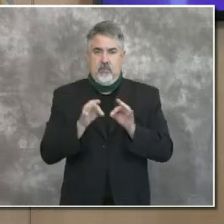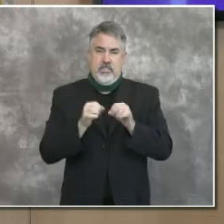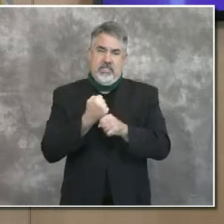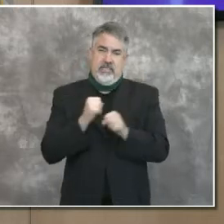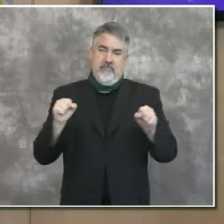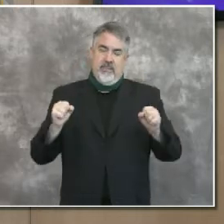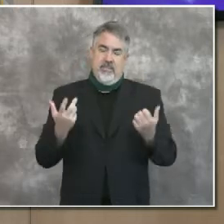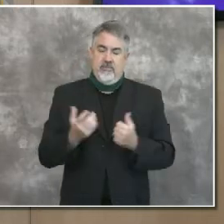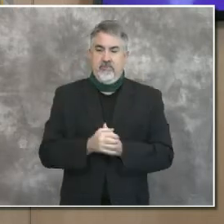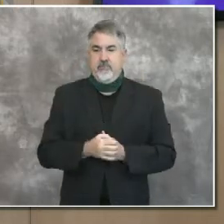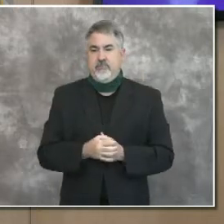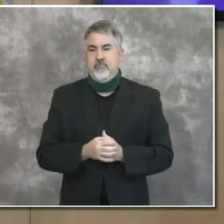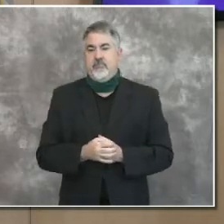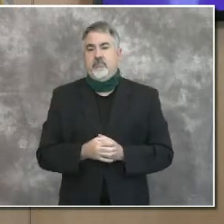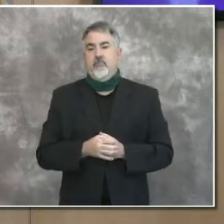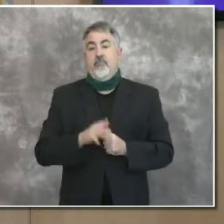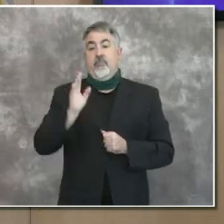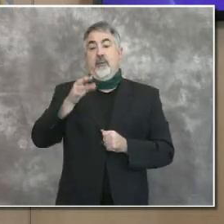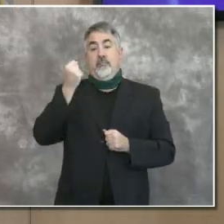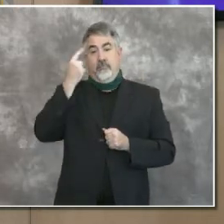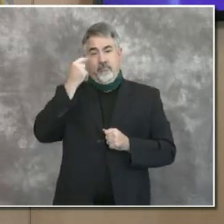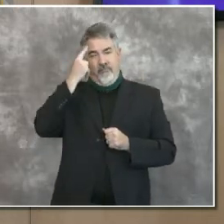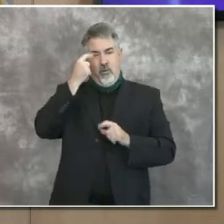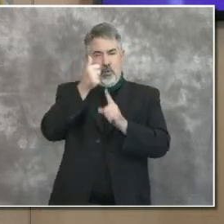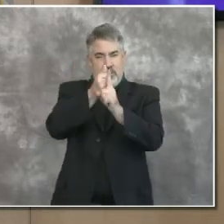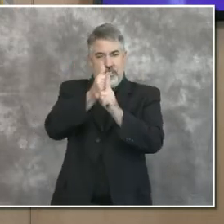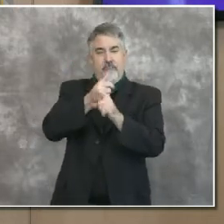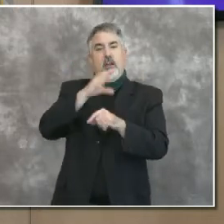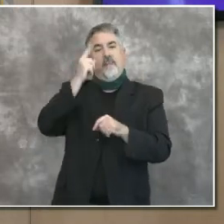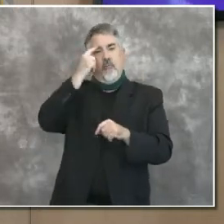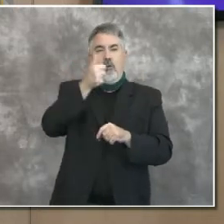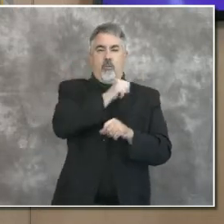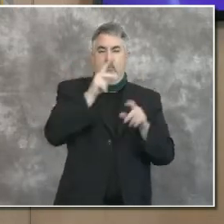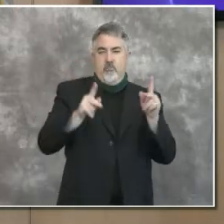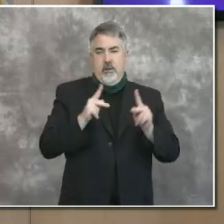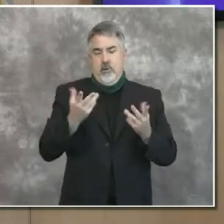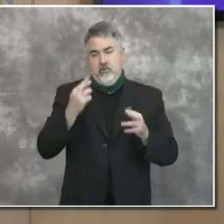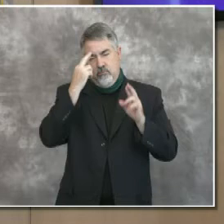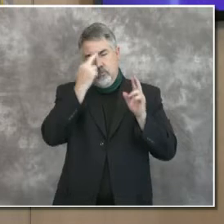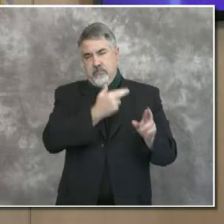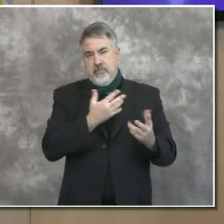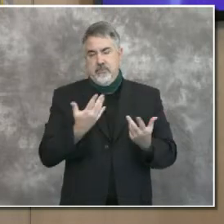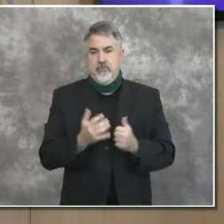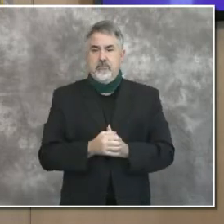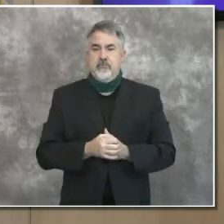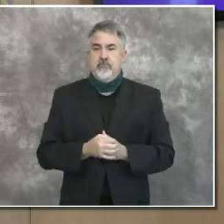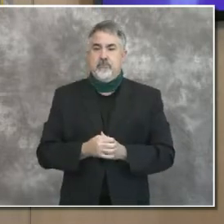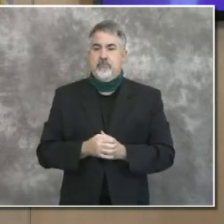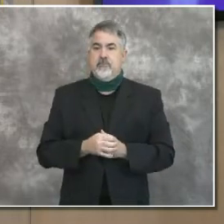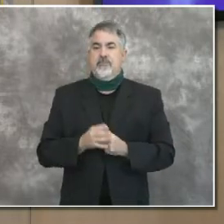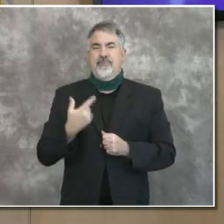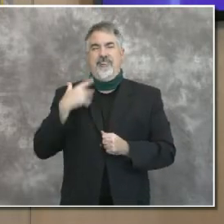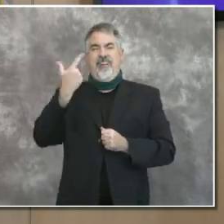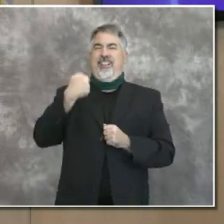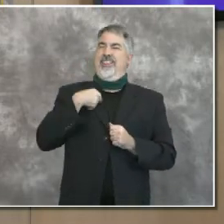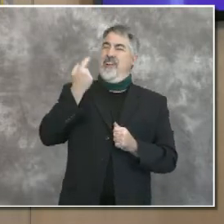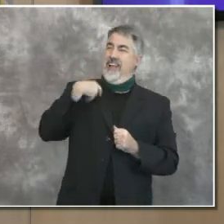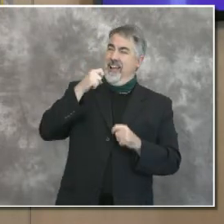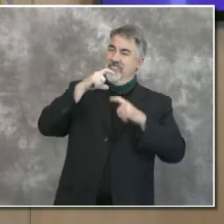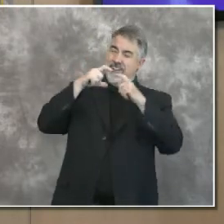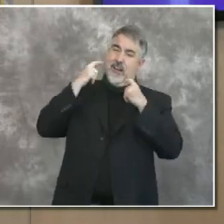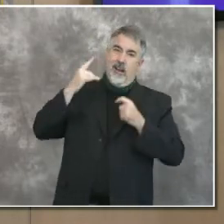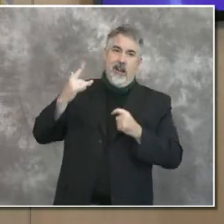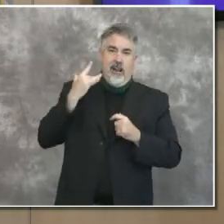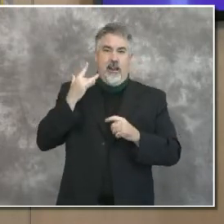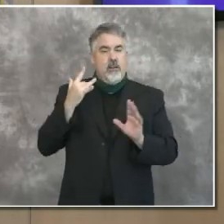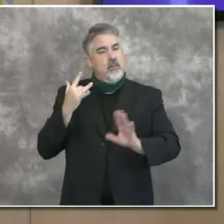yourself, but in this case, others who may be around you. We understand it may be inconvenient. We certainly understand it will take some getting used